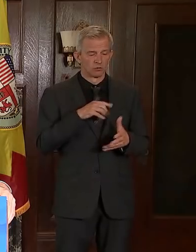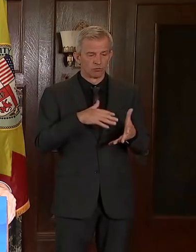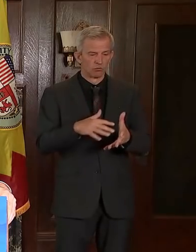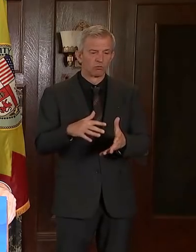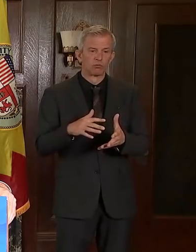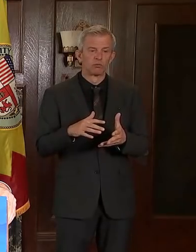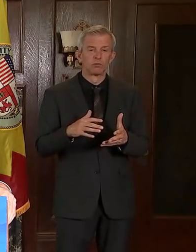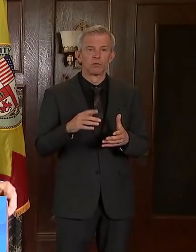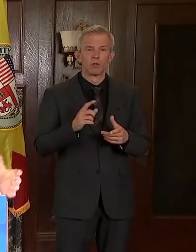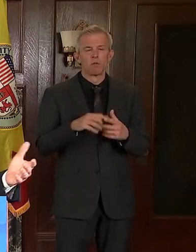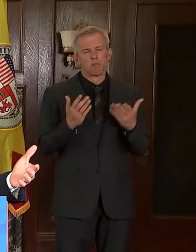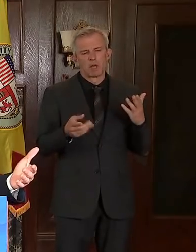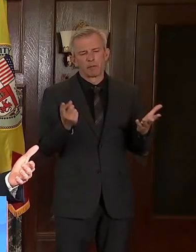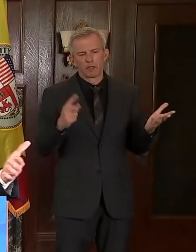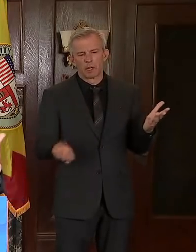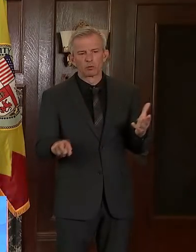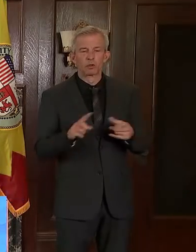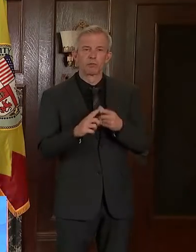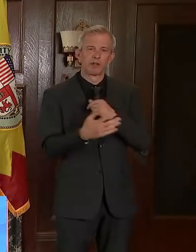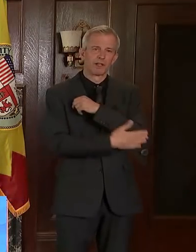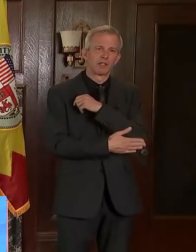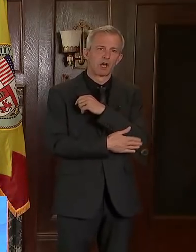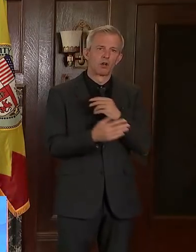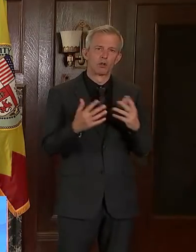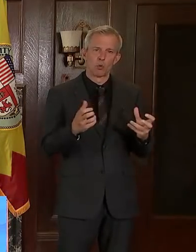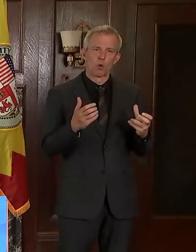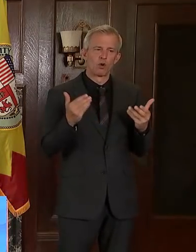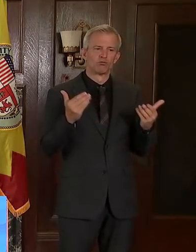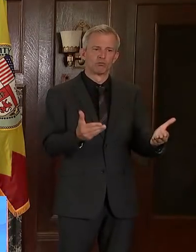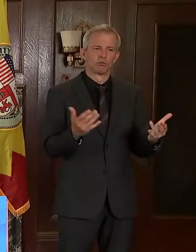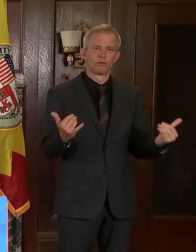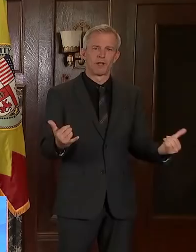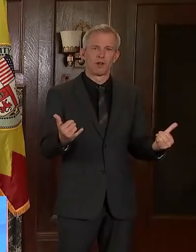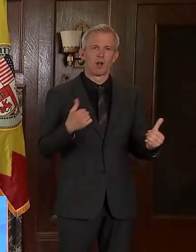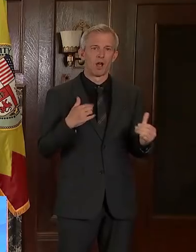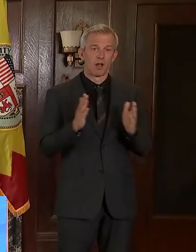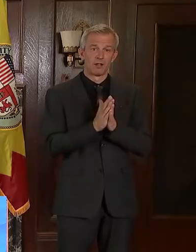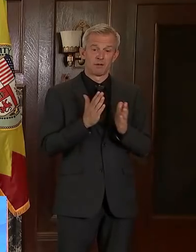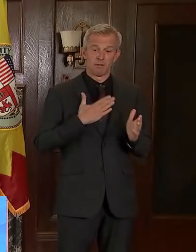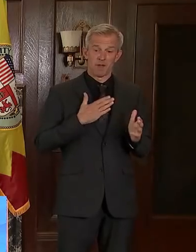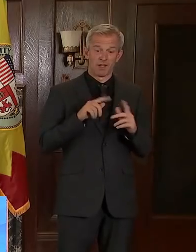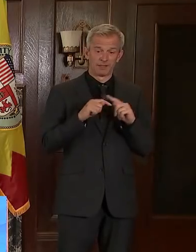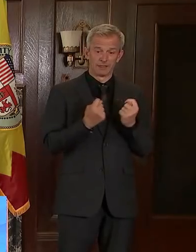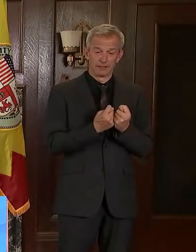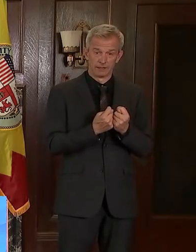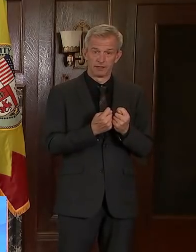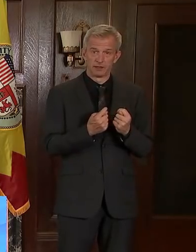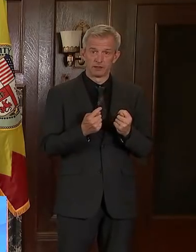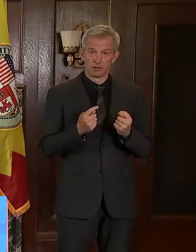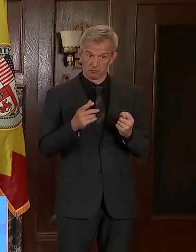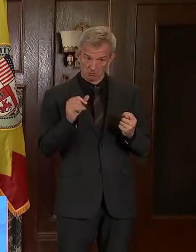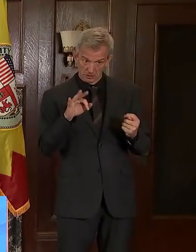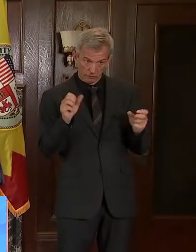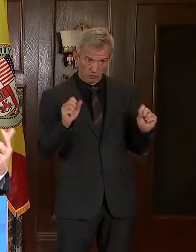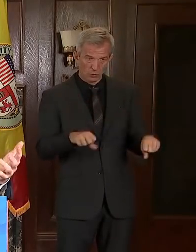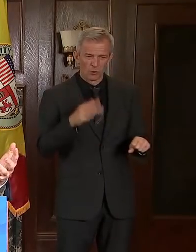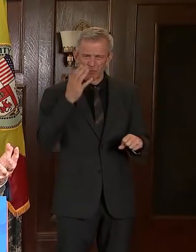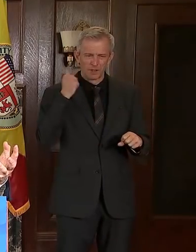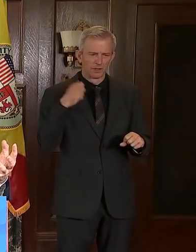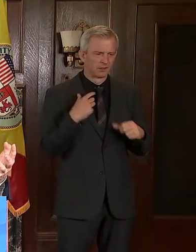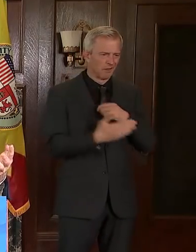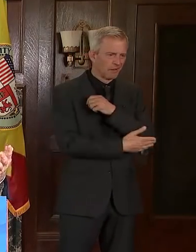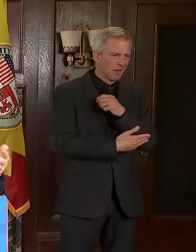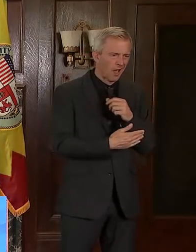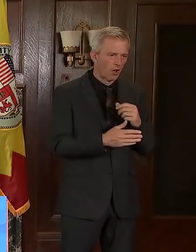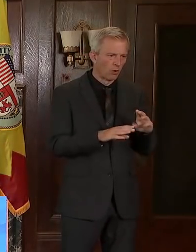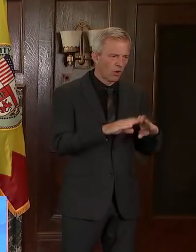decided to move now. I asked my team because I think it would have been very confusing for certain parks in the county to be open and trails and the ones in the city not